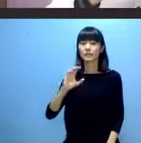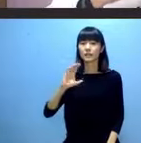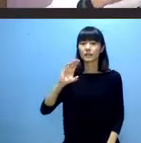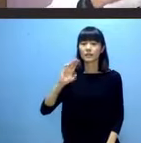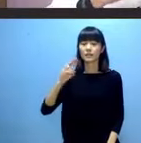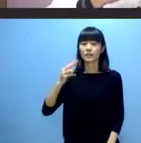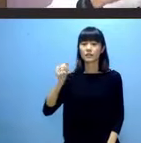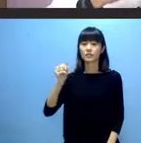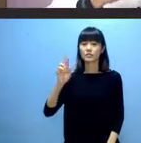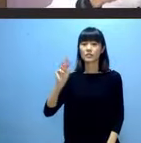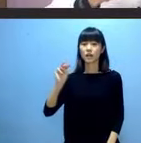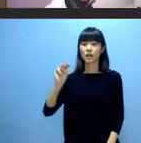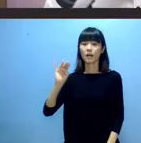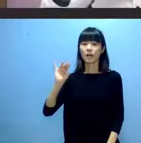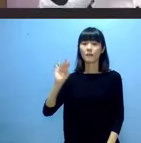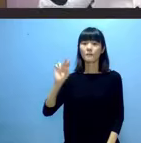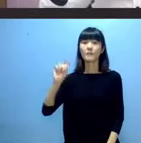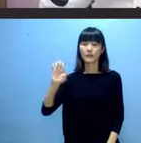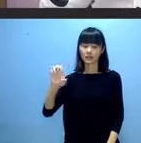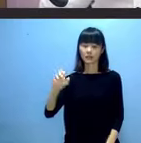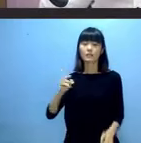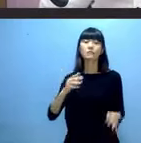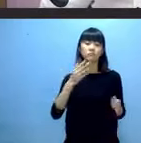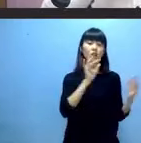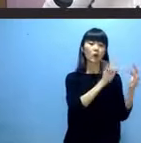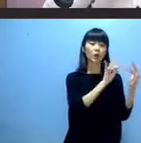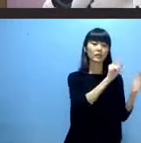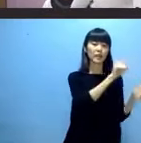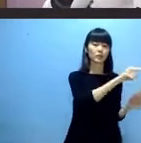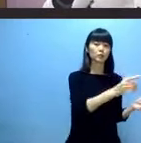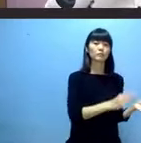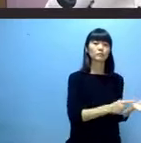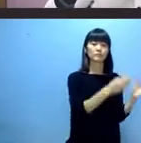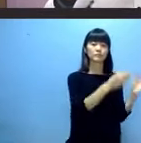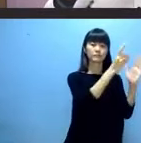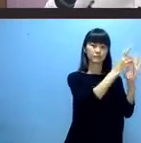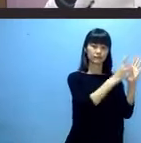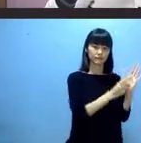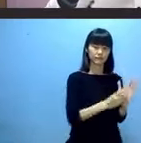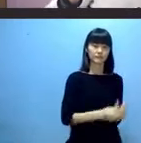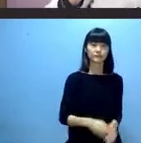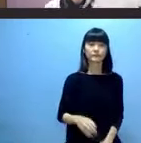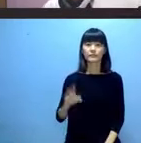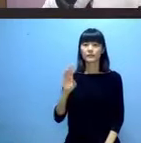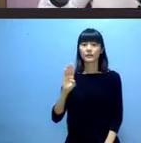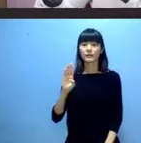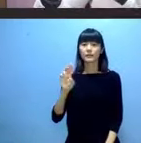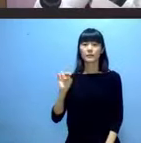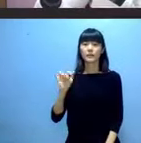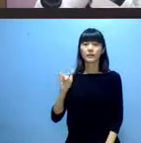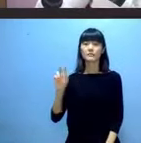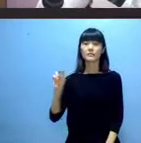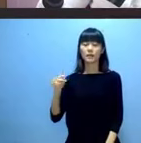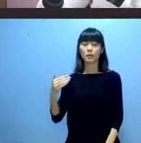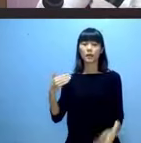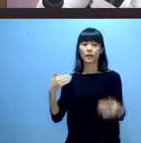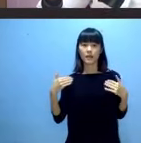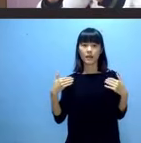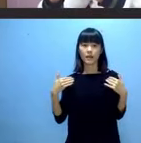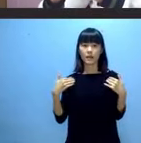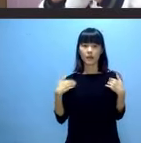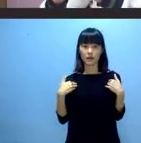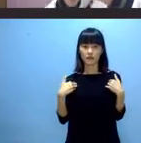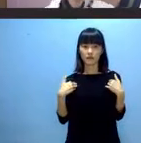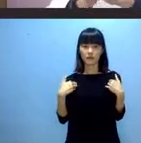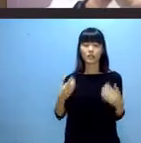and let you know more about how what the prize is all about, right? Bing Singh, we have the donation to